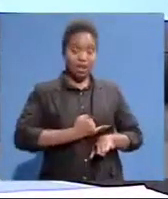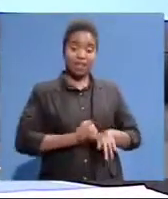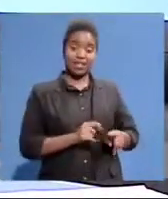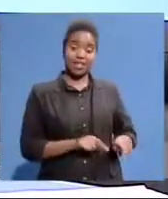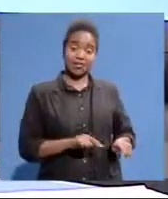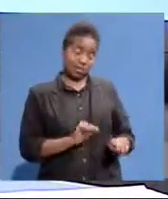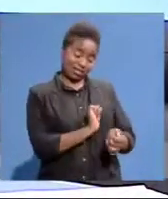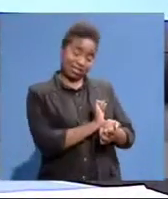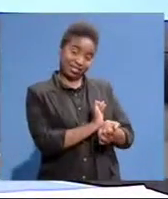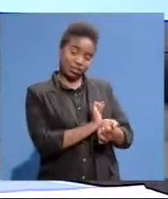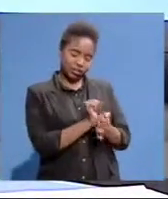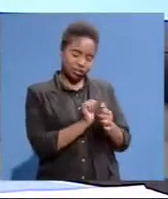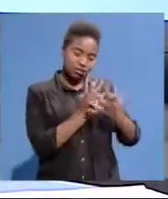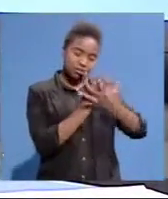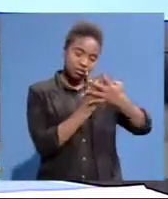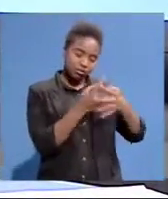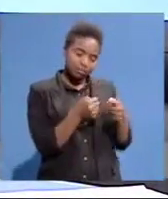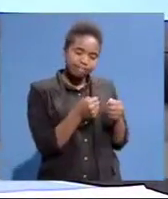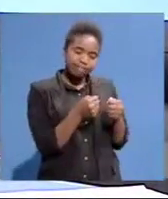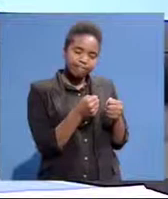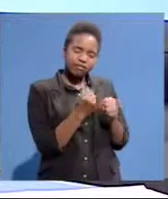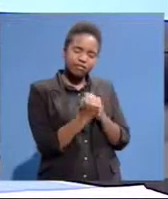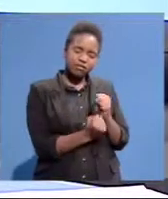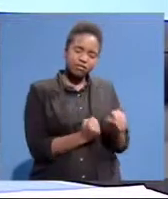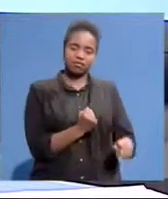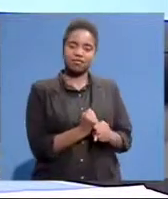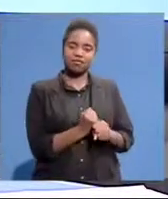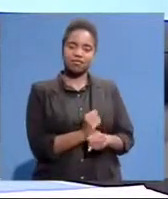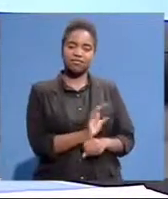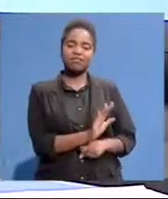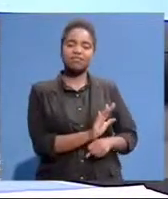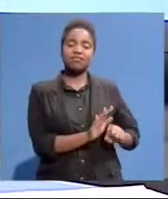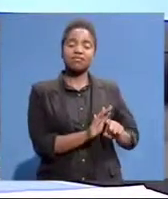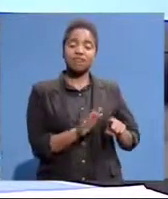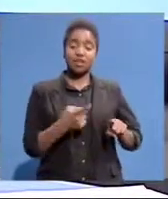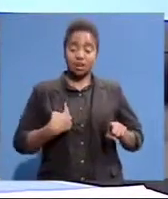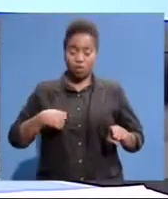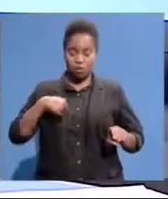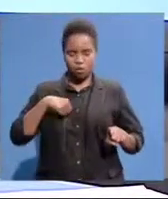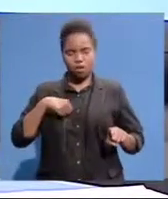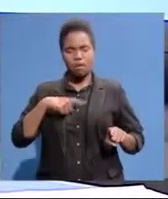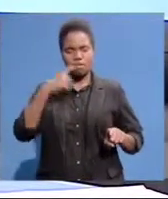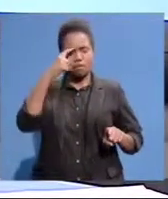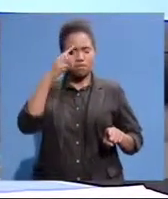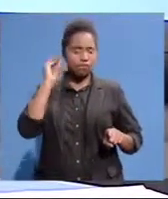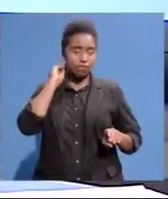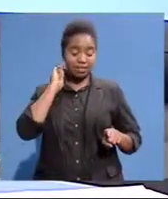were exiled and so on. I think, Tina, we're encouraged by the fact